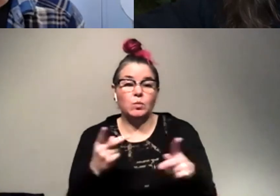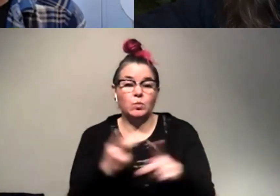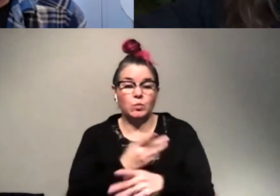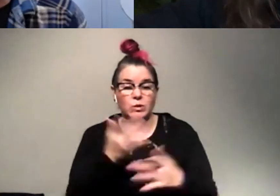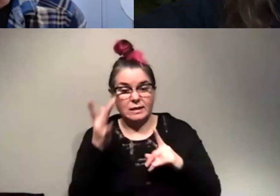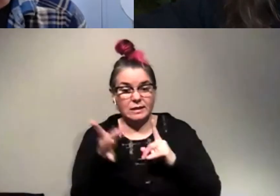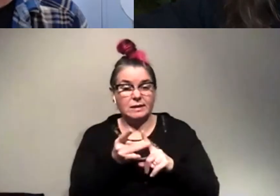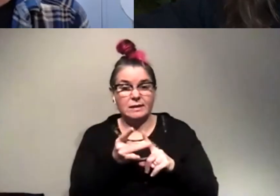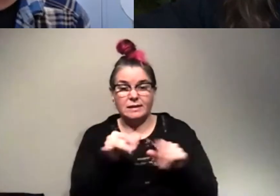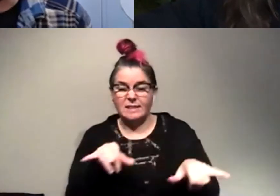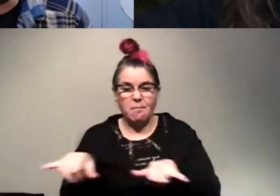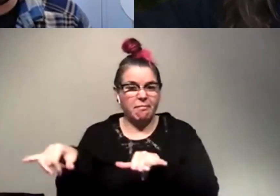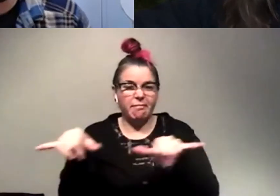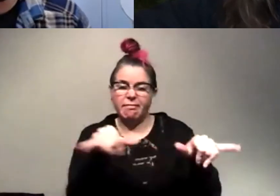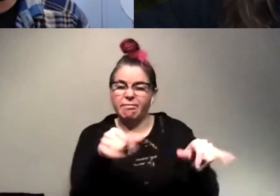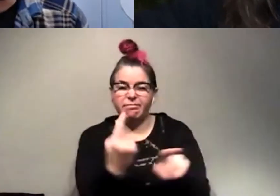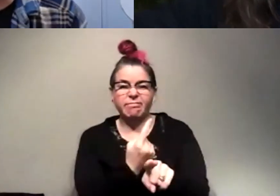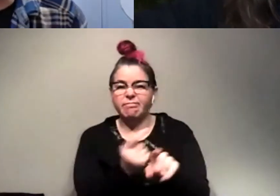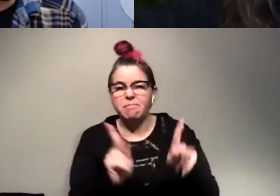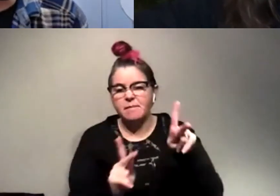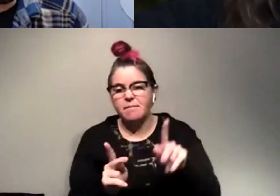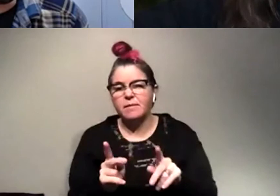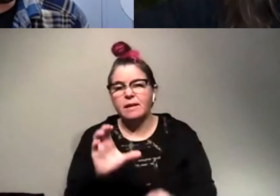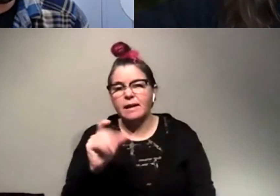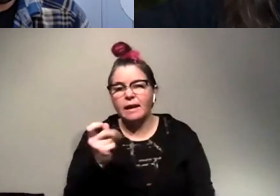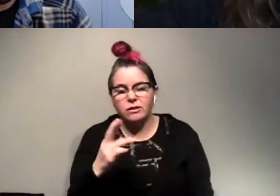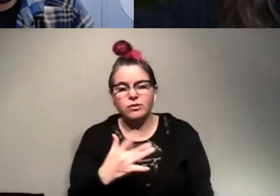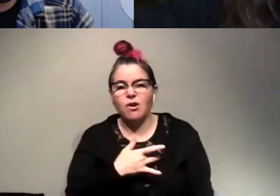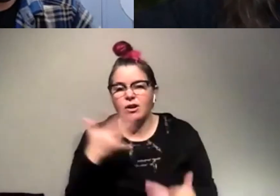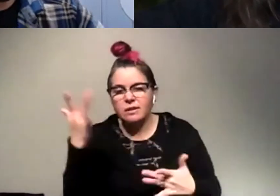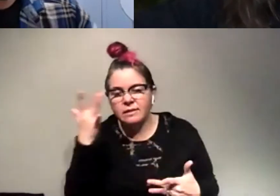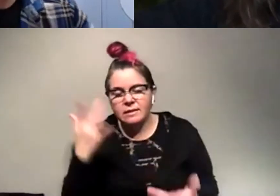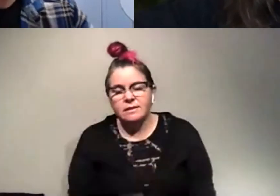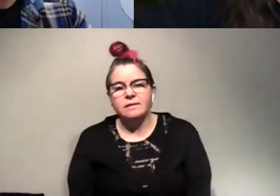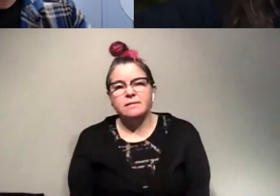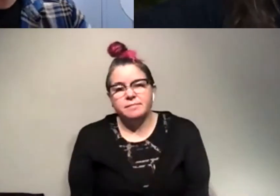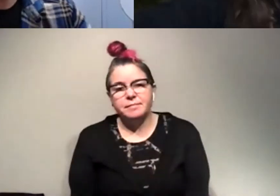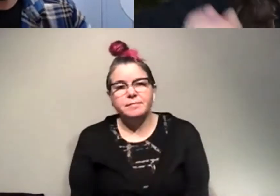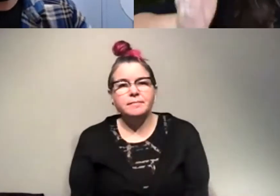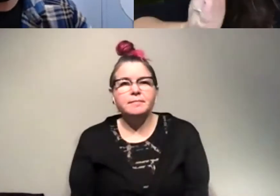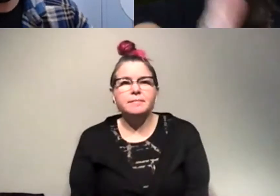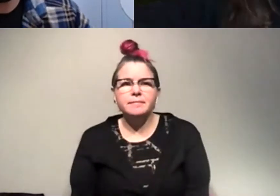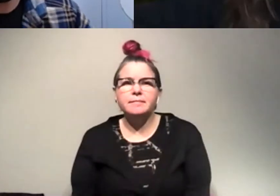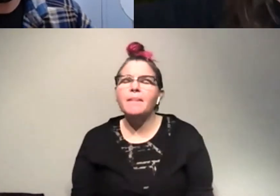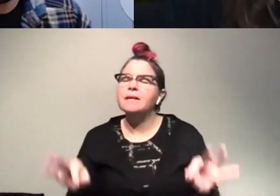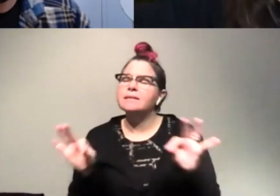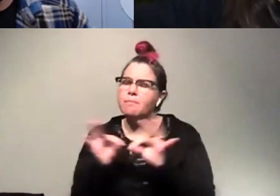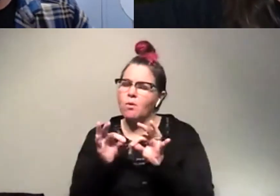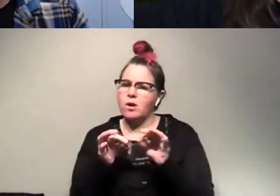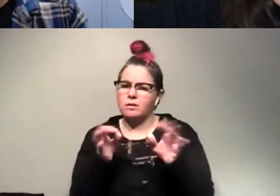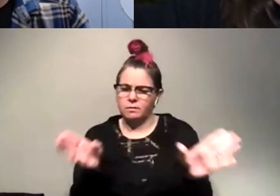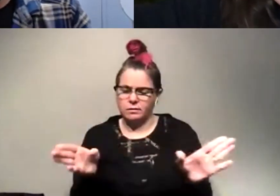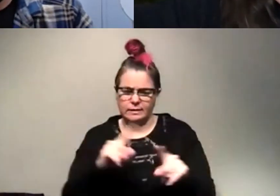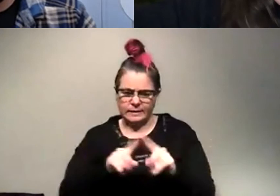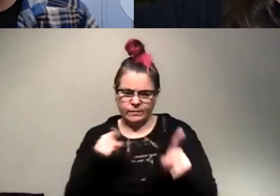same as things everyone else have come across. Right. Cancer, heart disease. Yeah. I think that's an important distinction to make, because a lot of times